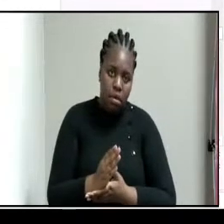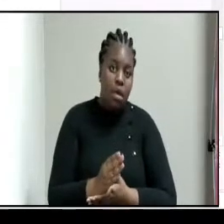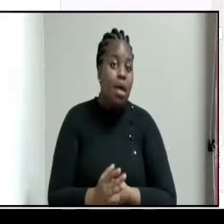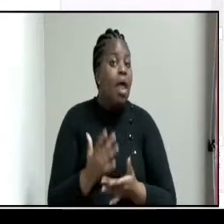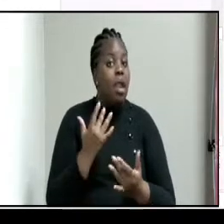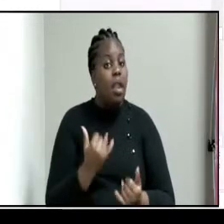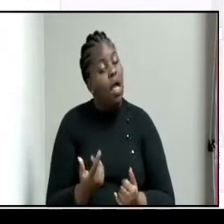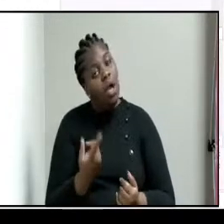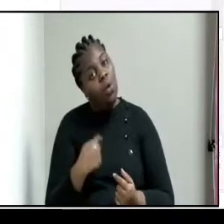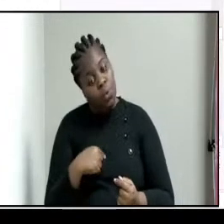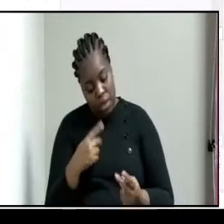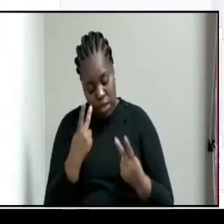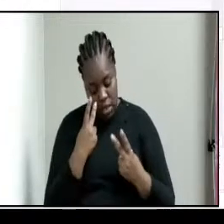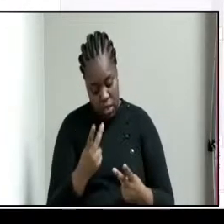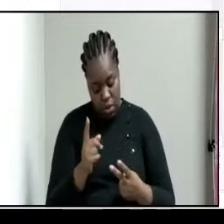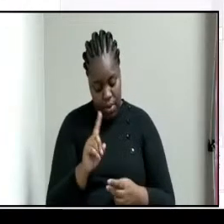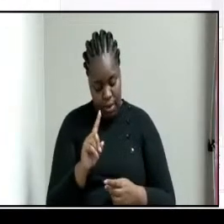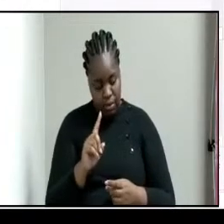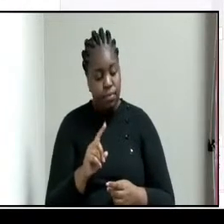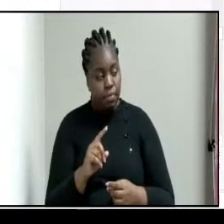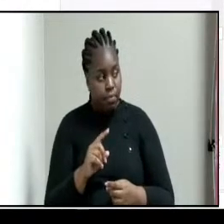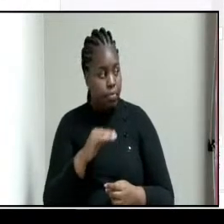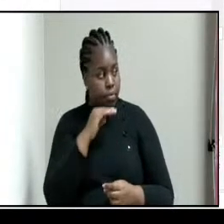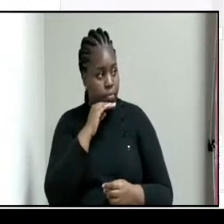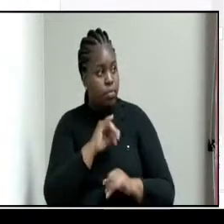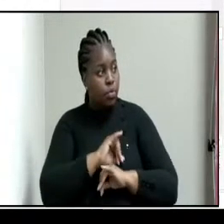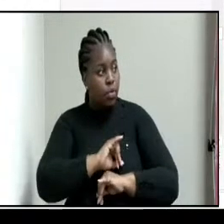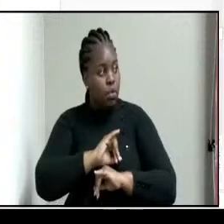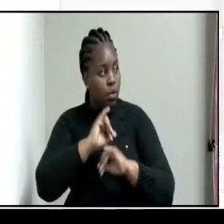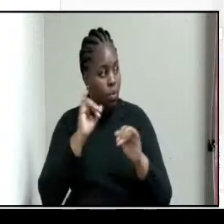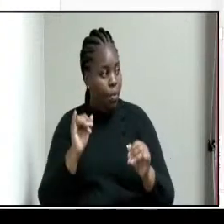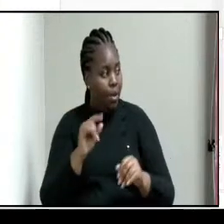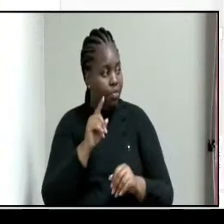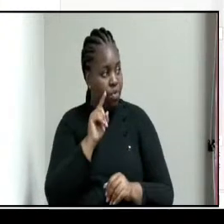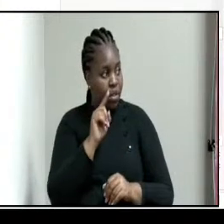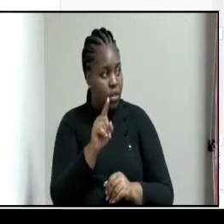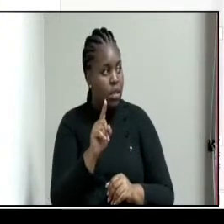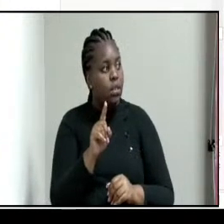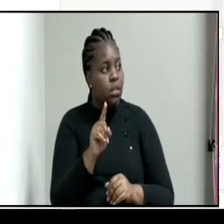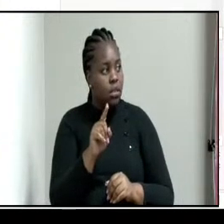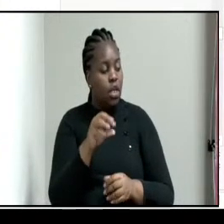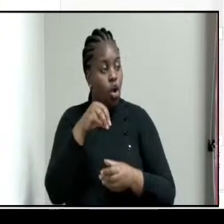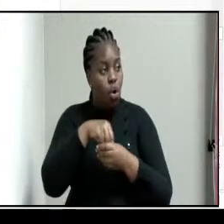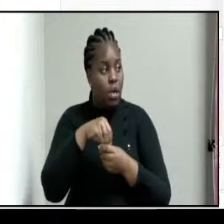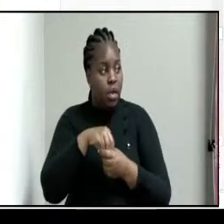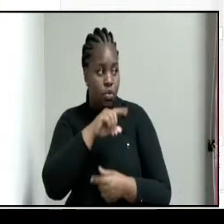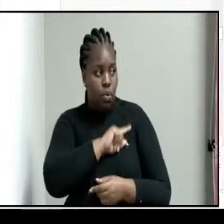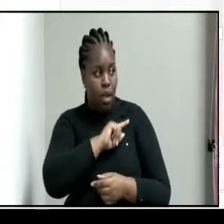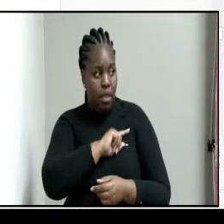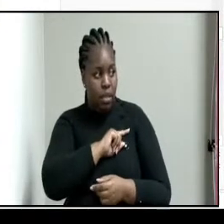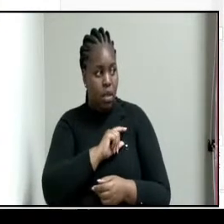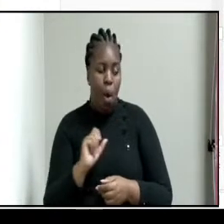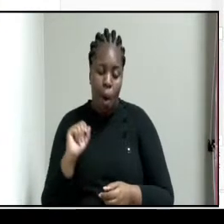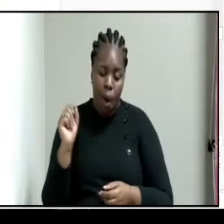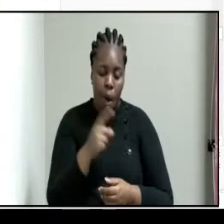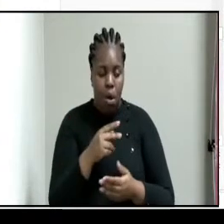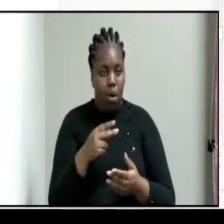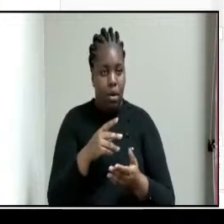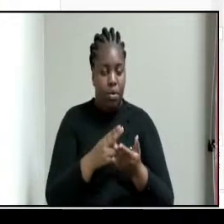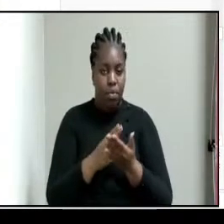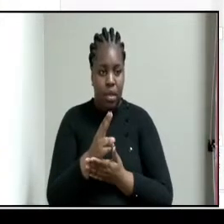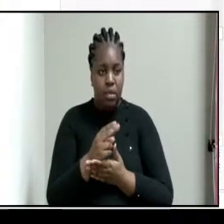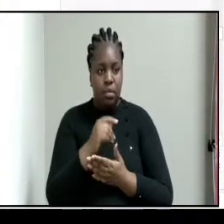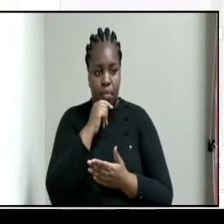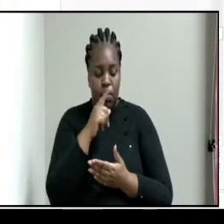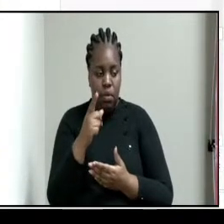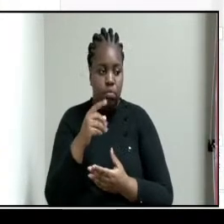see is that these obligations are of paramount importance, especially in this particular context, because all rights, like I said earlier, are